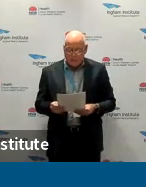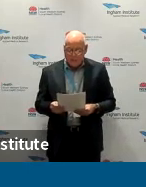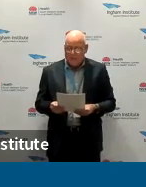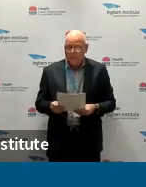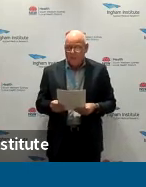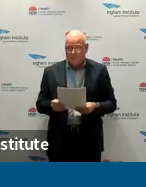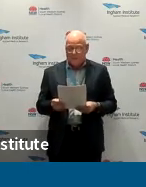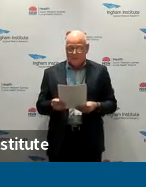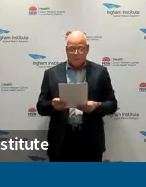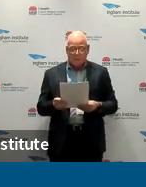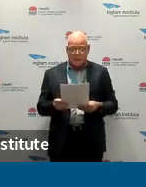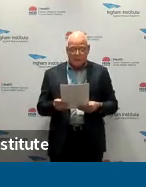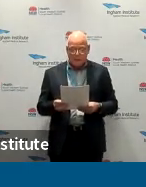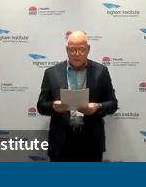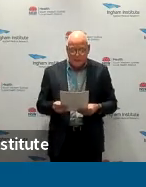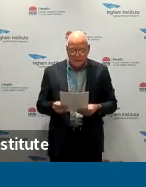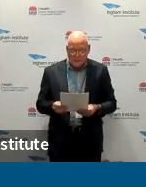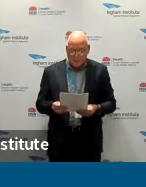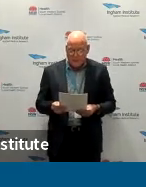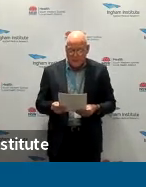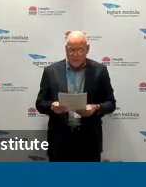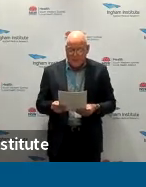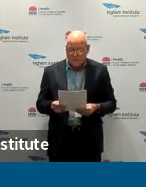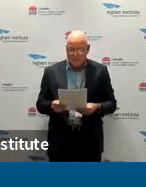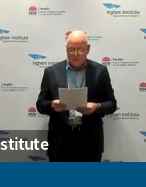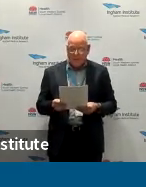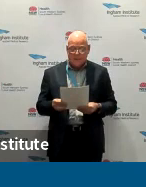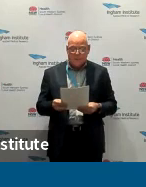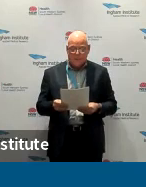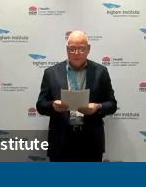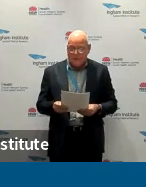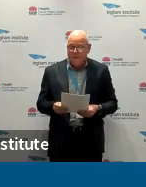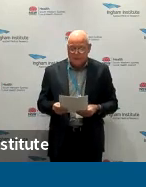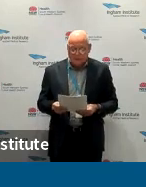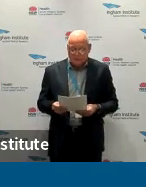we've been delighted to welcome distinguished local and international speakers to these seminars